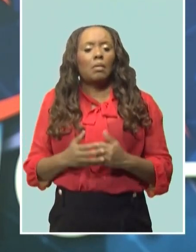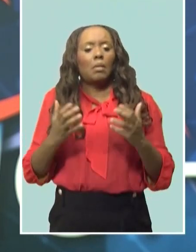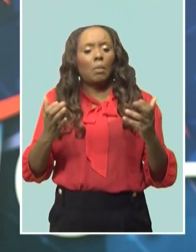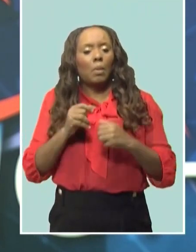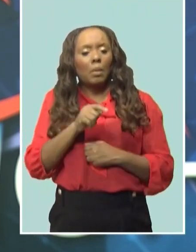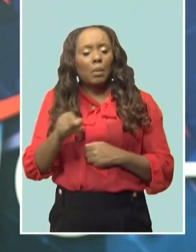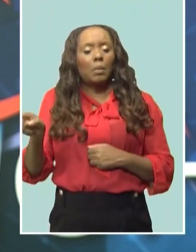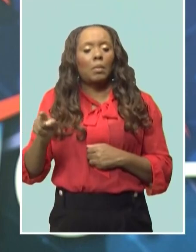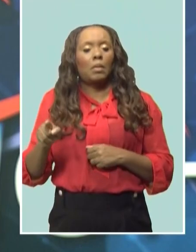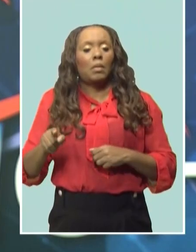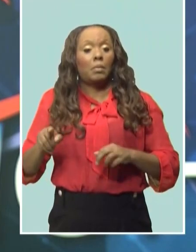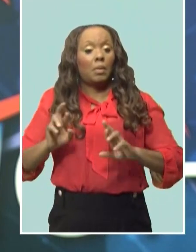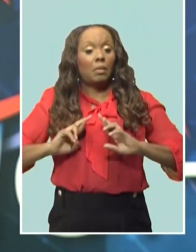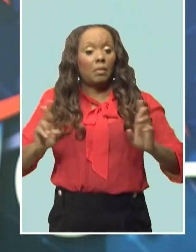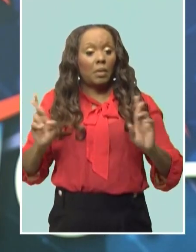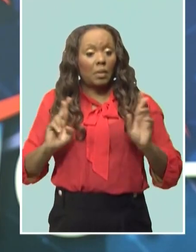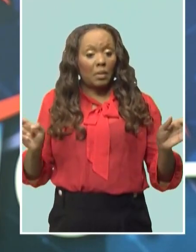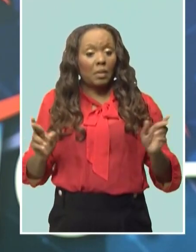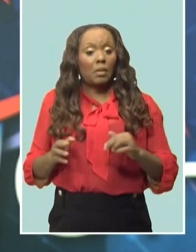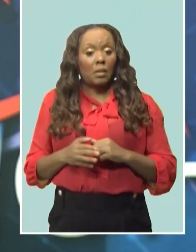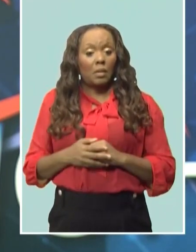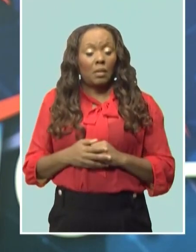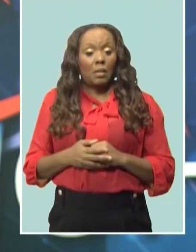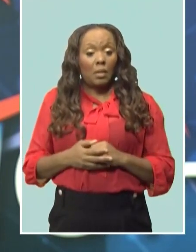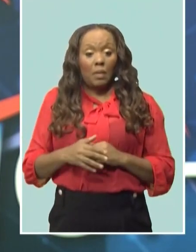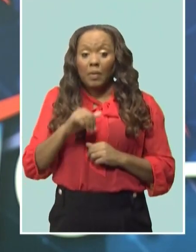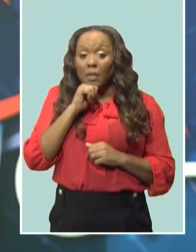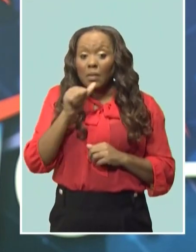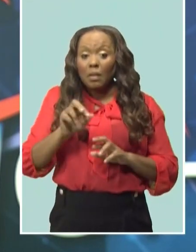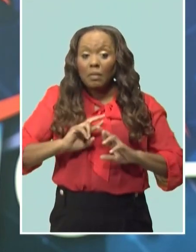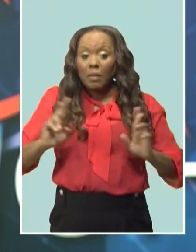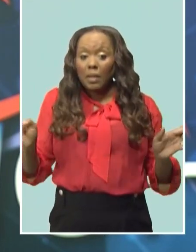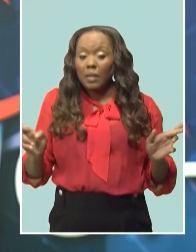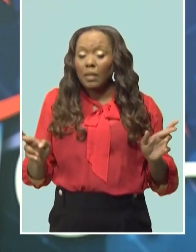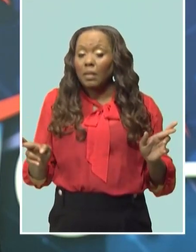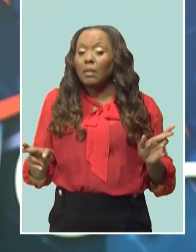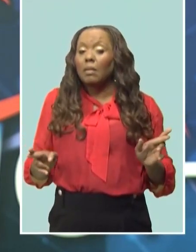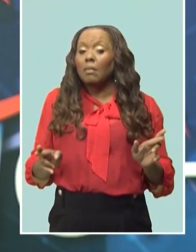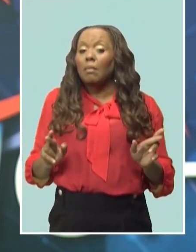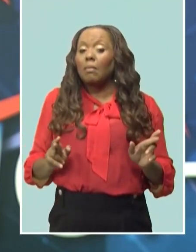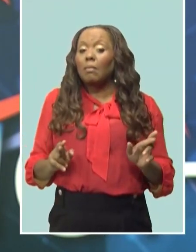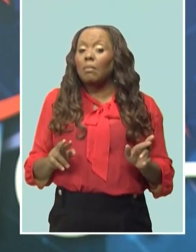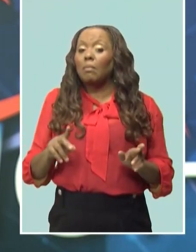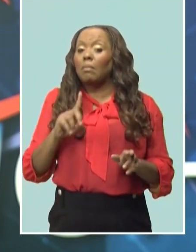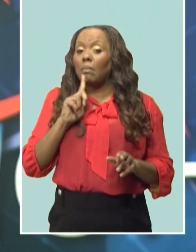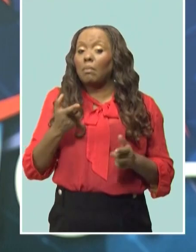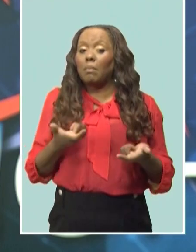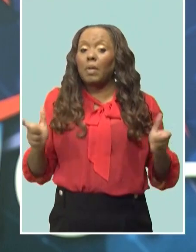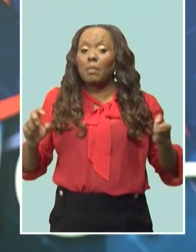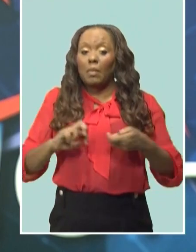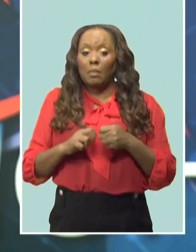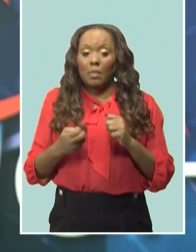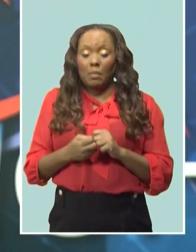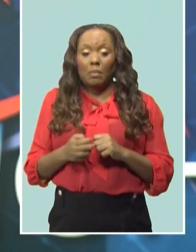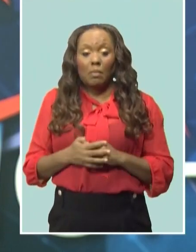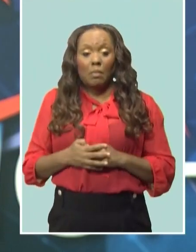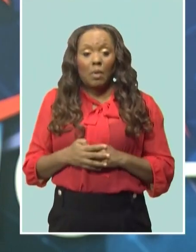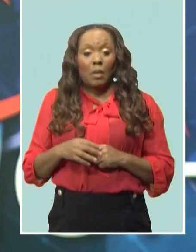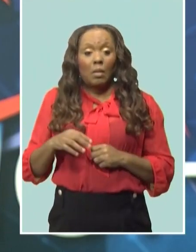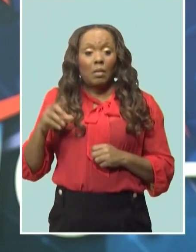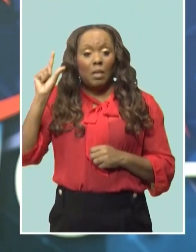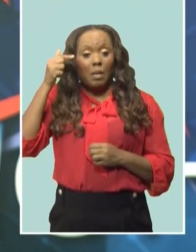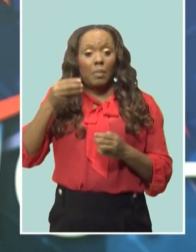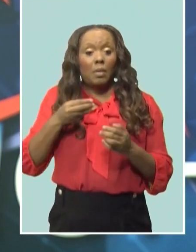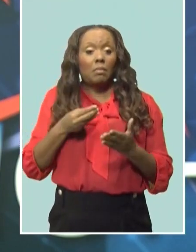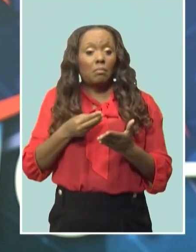to be prepared, noting that the cost of not being ready is significant. Government spent more than $100 million in response